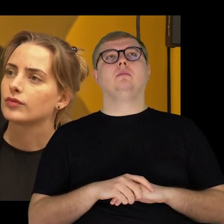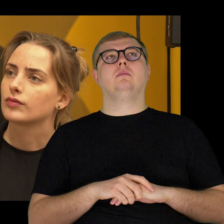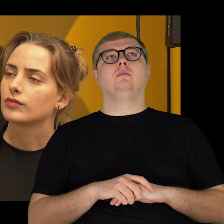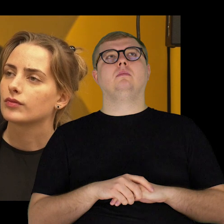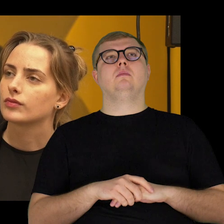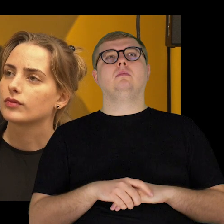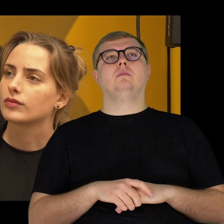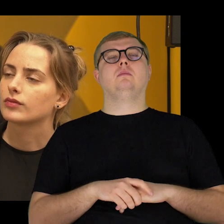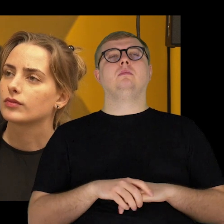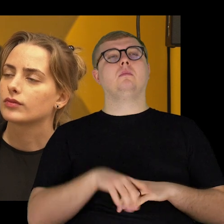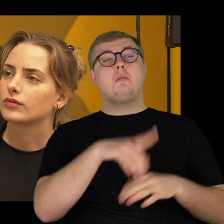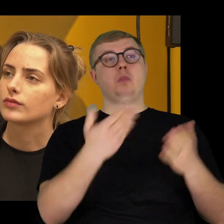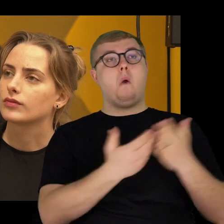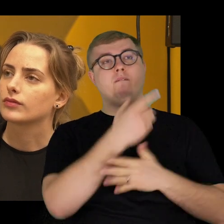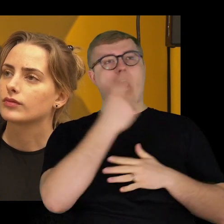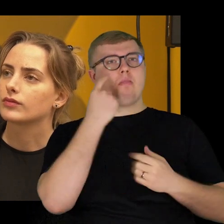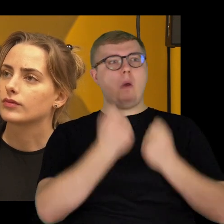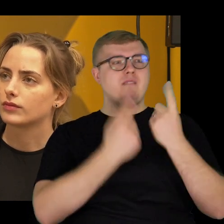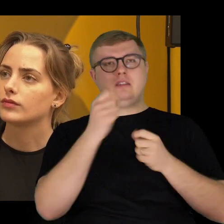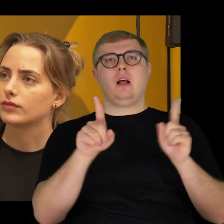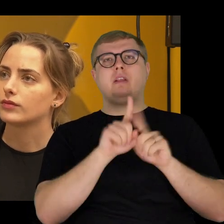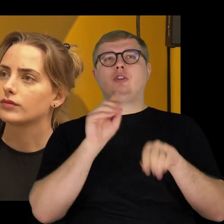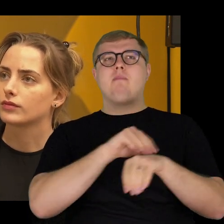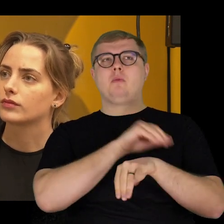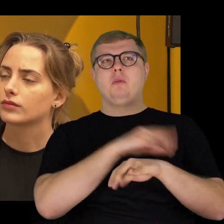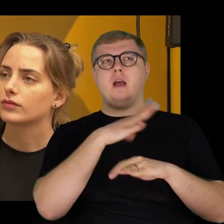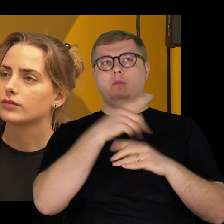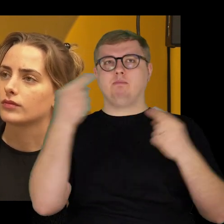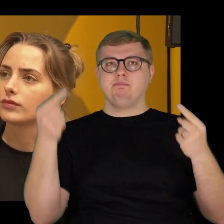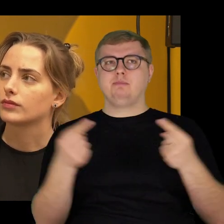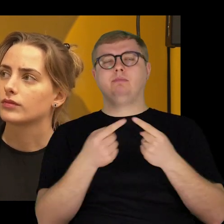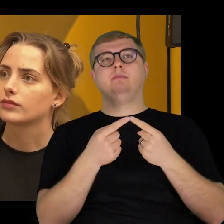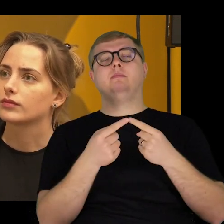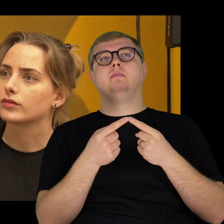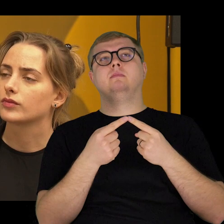innovation in method relevant for like